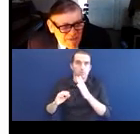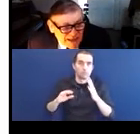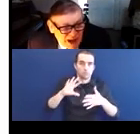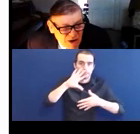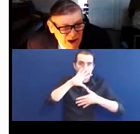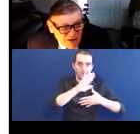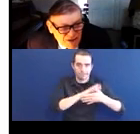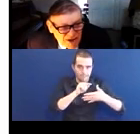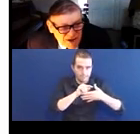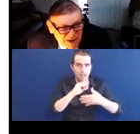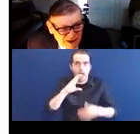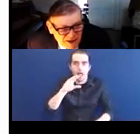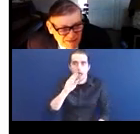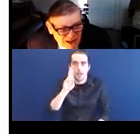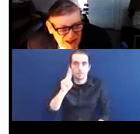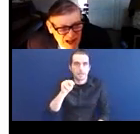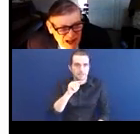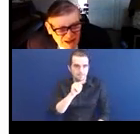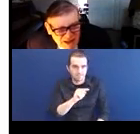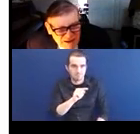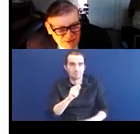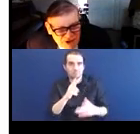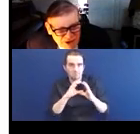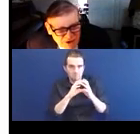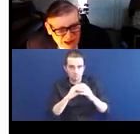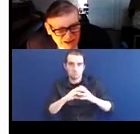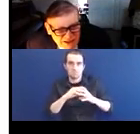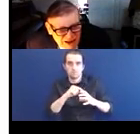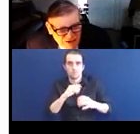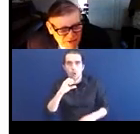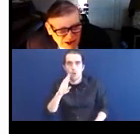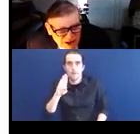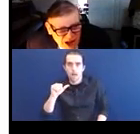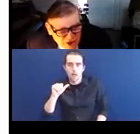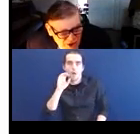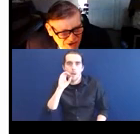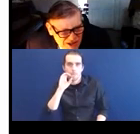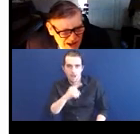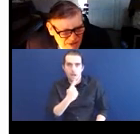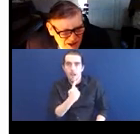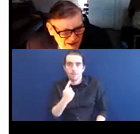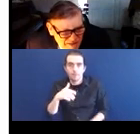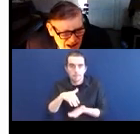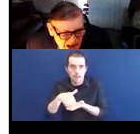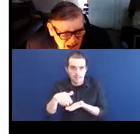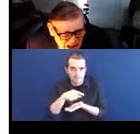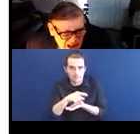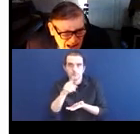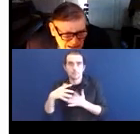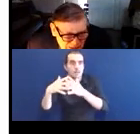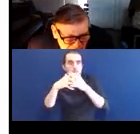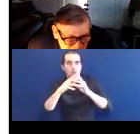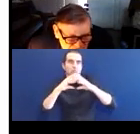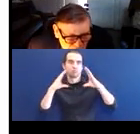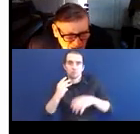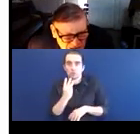and Mexico 130 million. And then Brazil down in South America, 210 million.